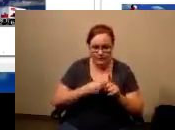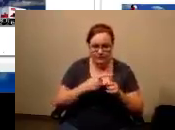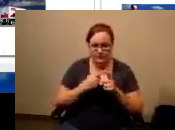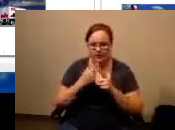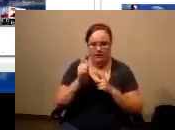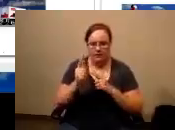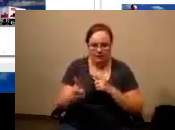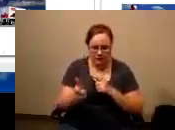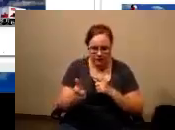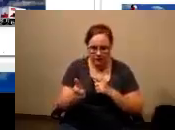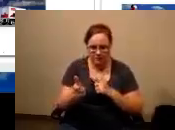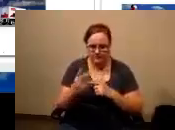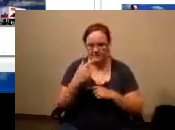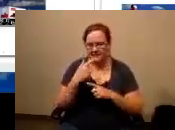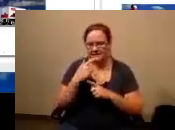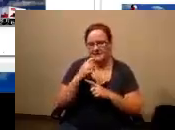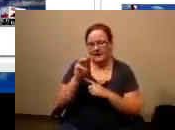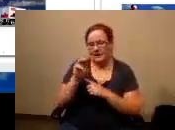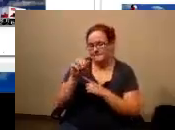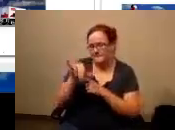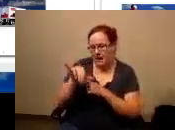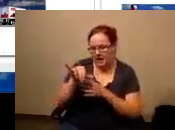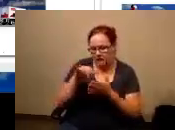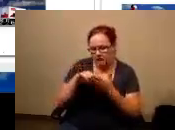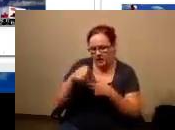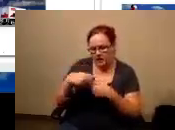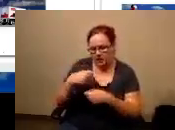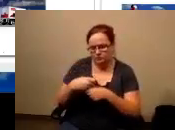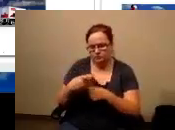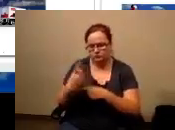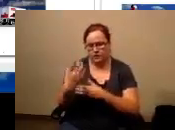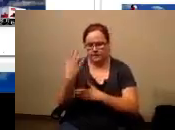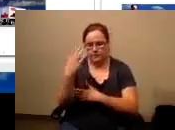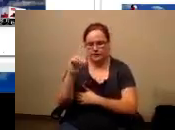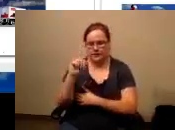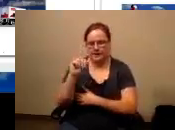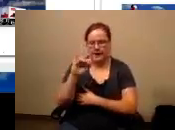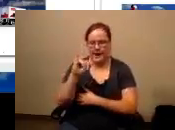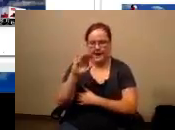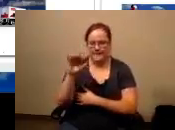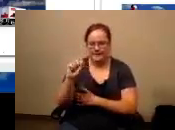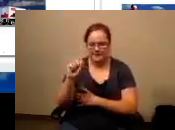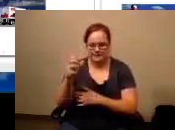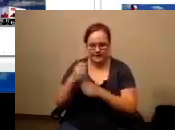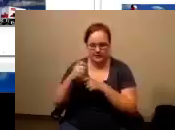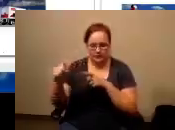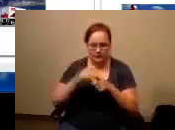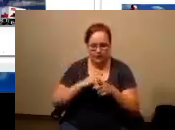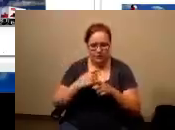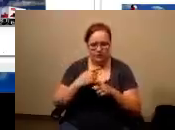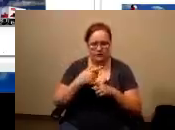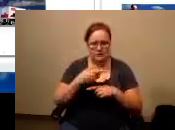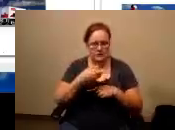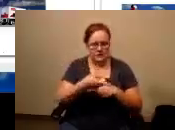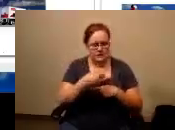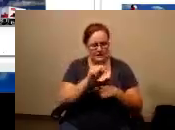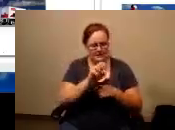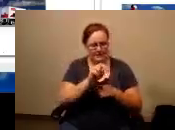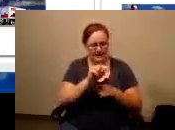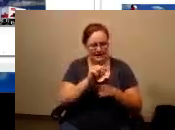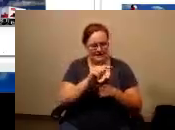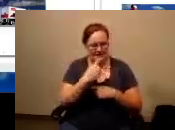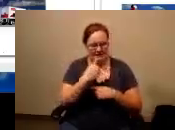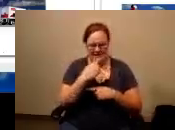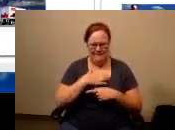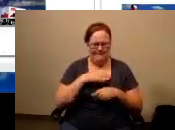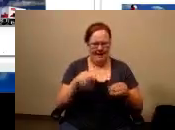let's say May of that year, one morning IBIS gets a call from a tenant who says, hey, what's going on here? Our office here was